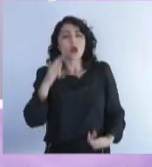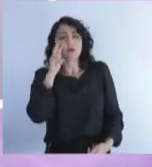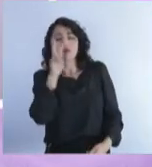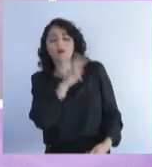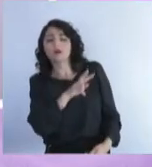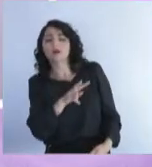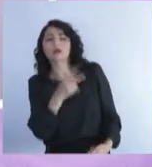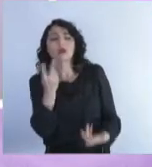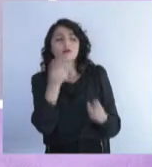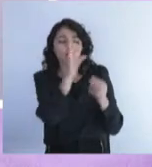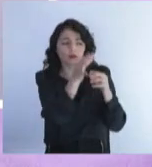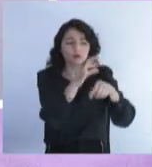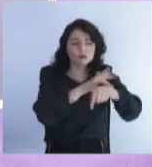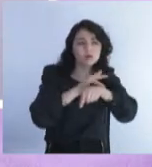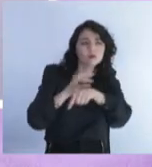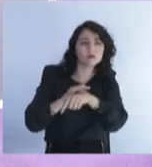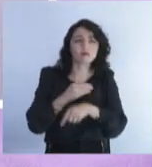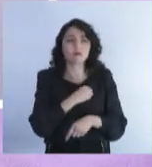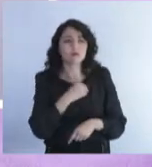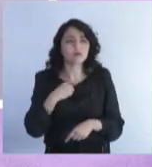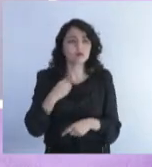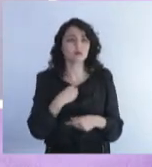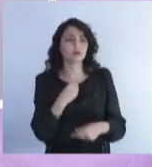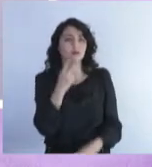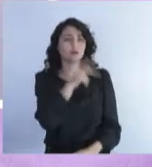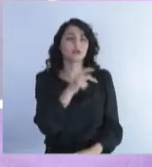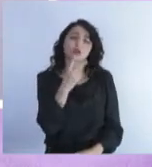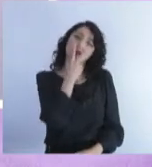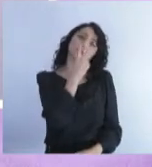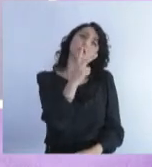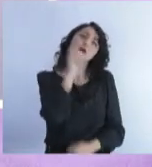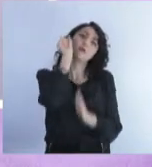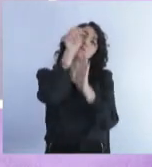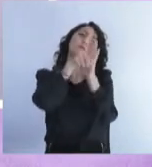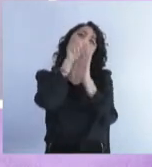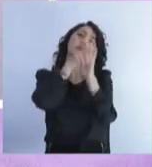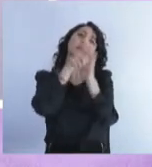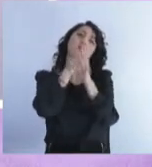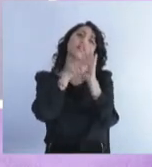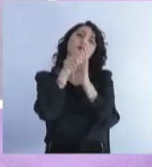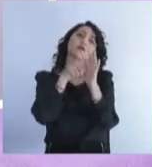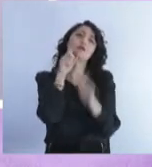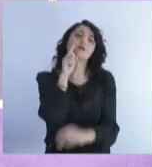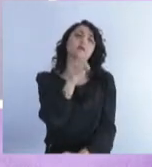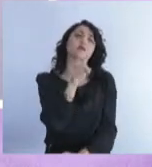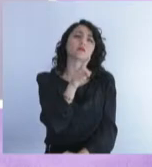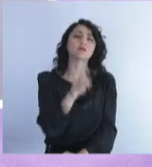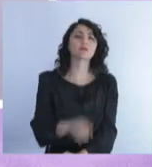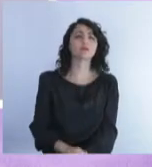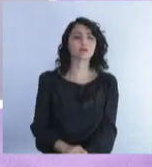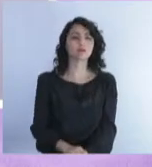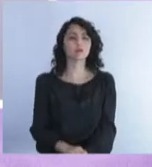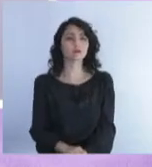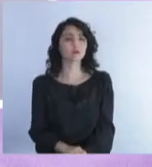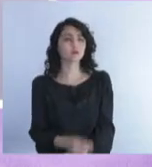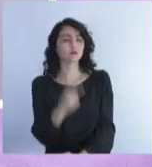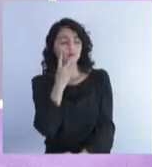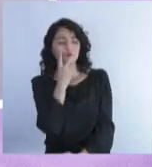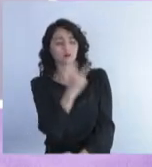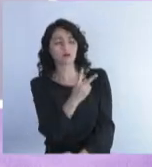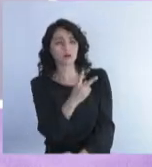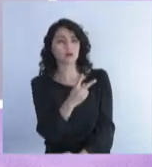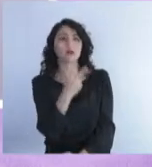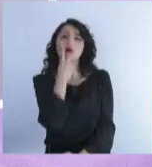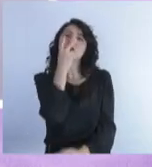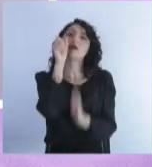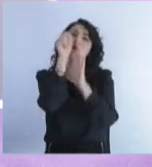their physiology. And afterwards, the patient looked at a video of that and said, here's where the doctor really listened, really heard, really understood